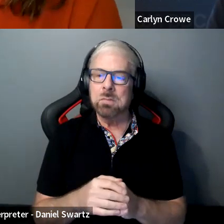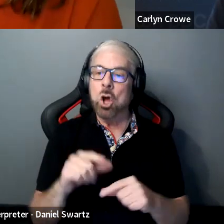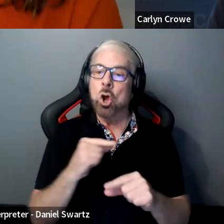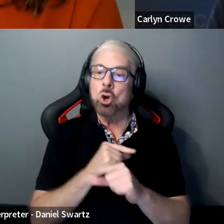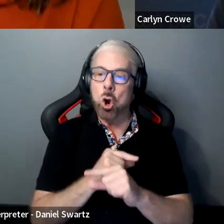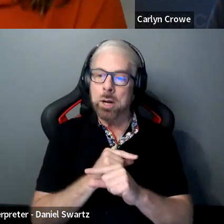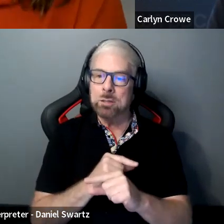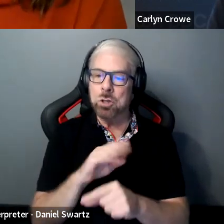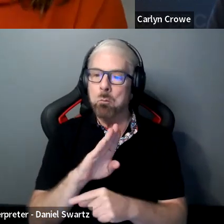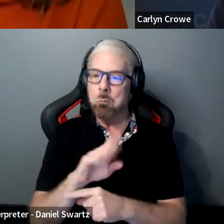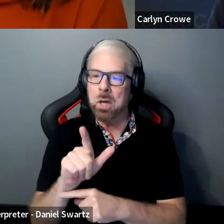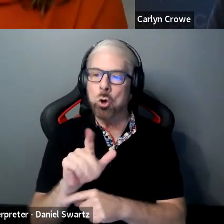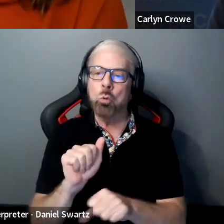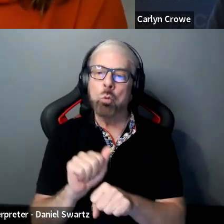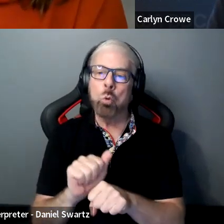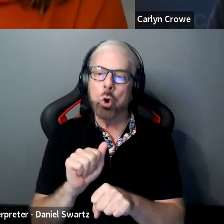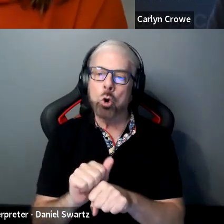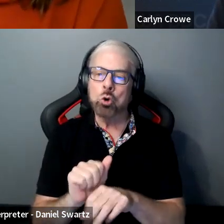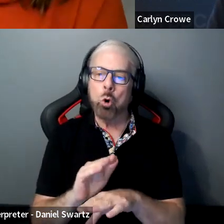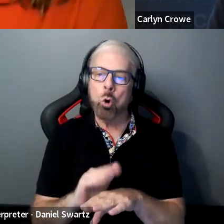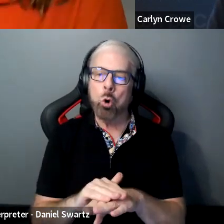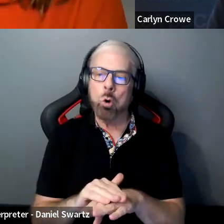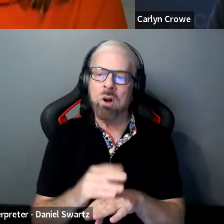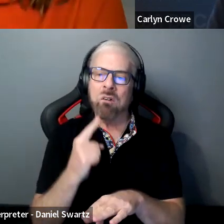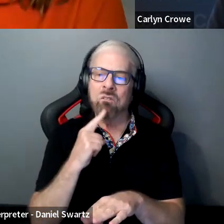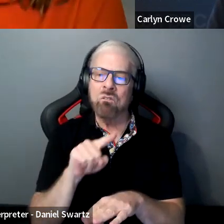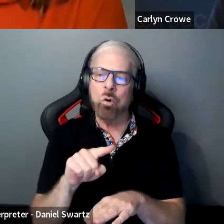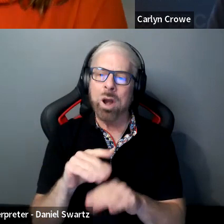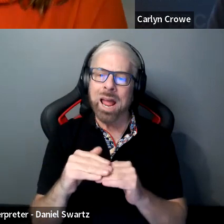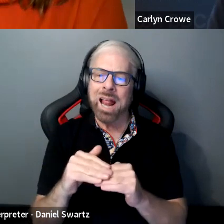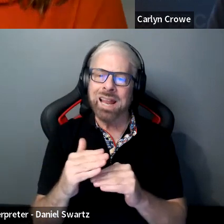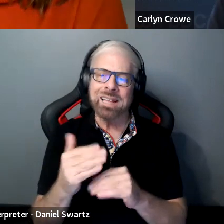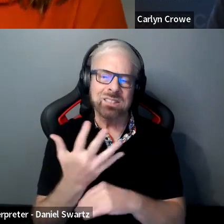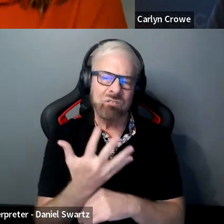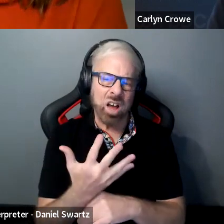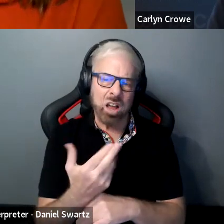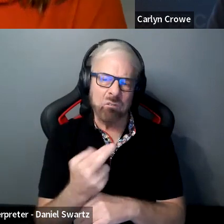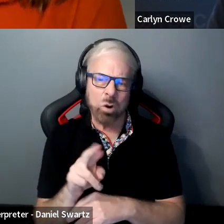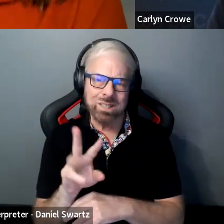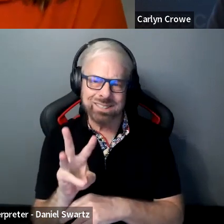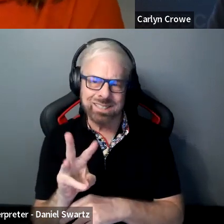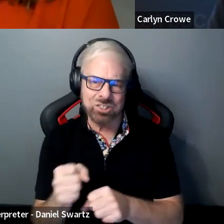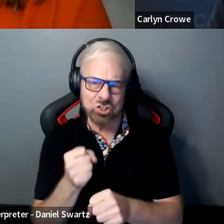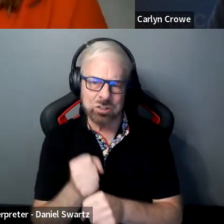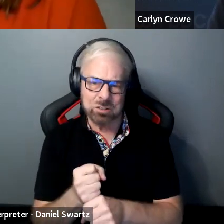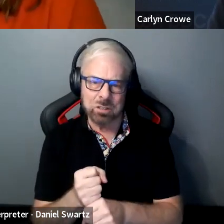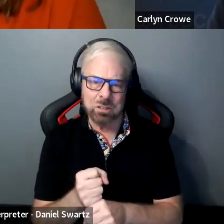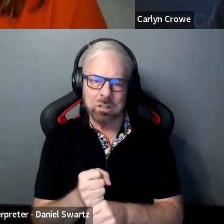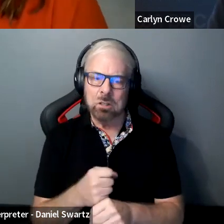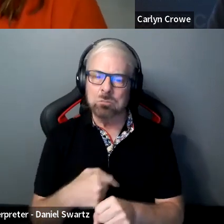guardianship bill has been worked on for at least 5 or 6 years, but